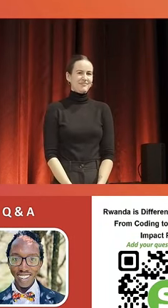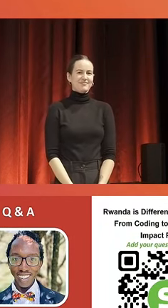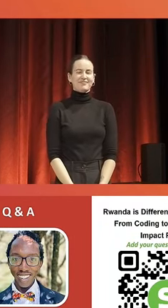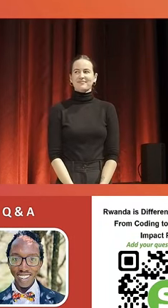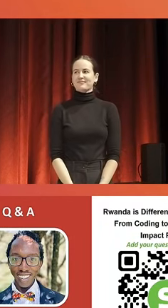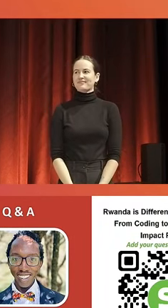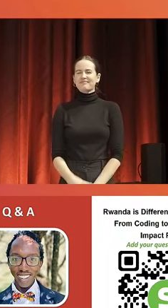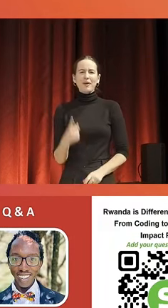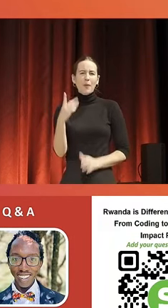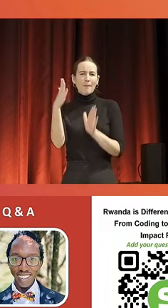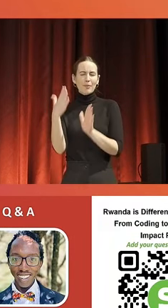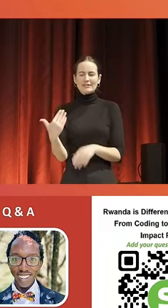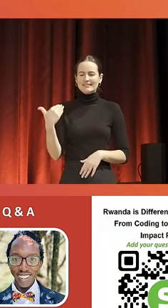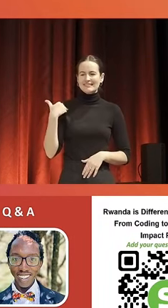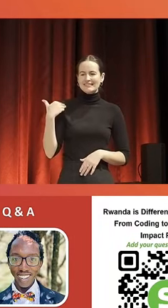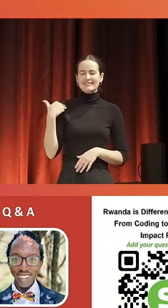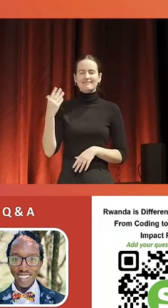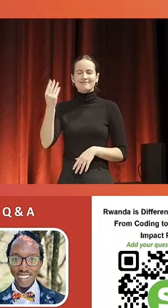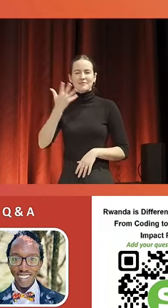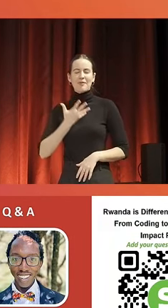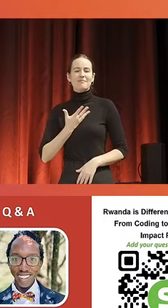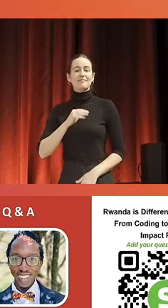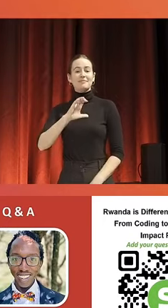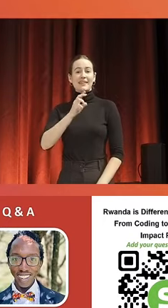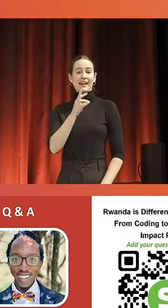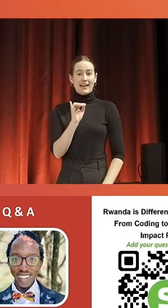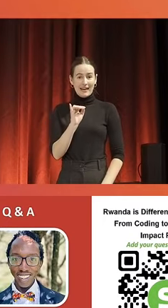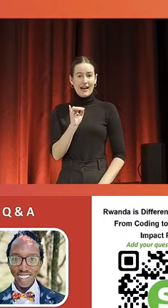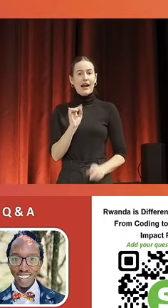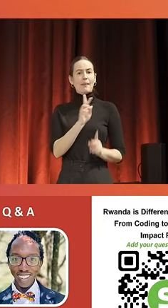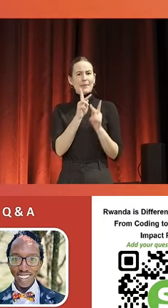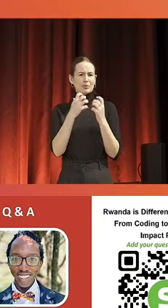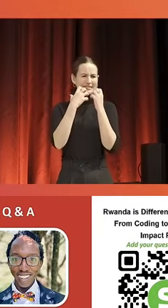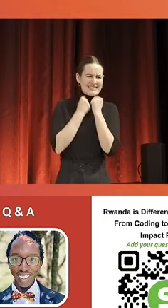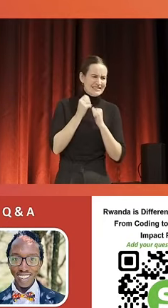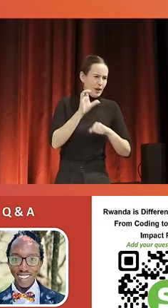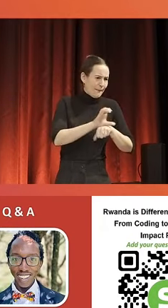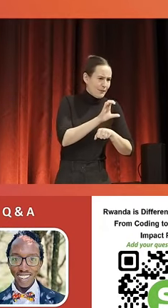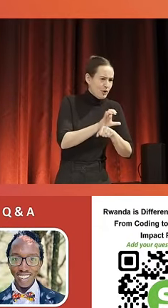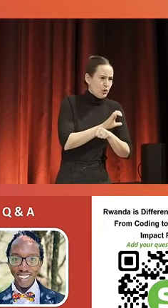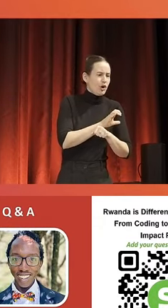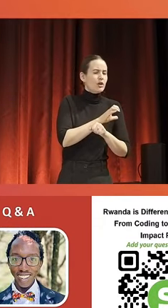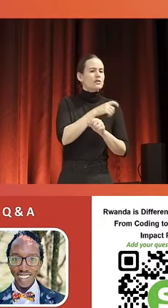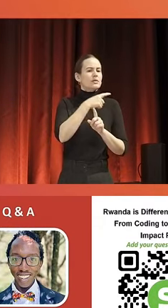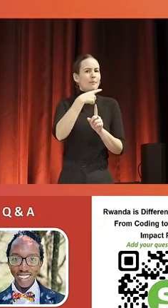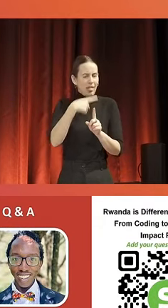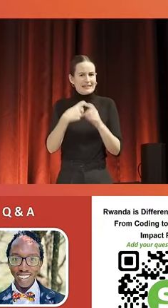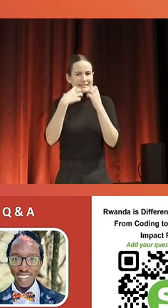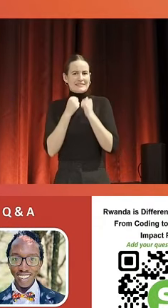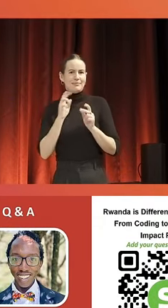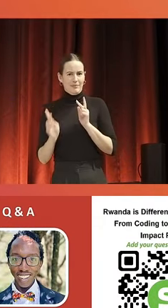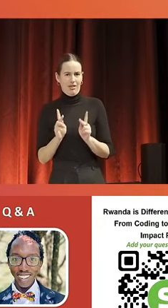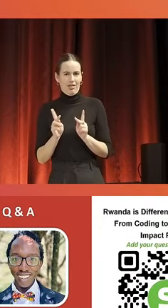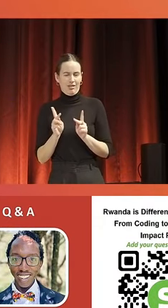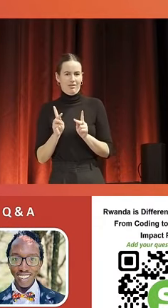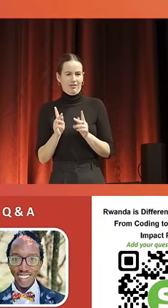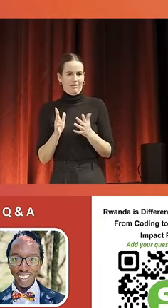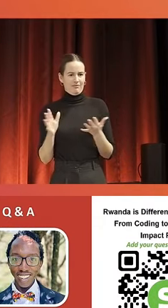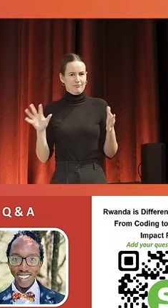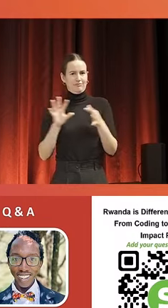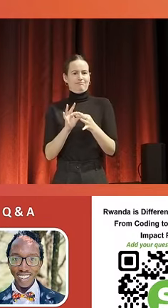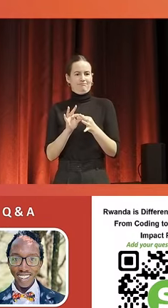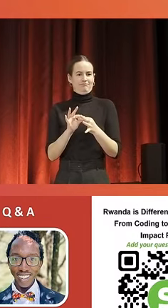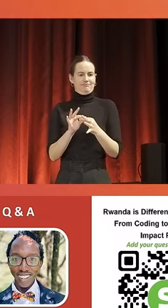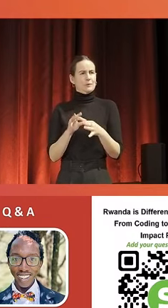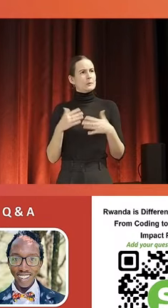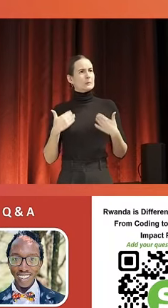somebody told me that CHI is people who care about computers and also people. And it's been amazing to